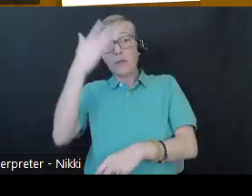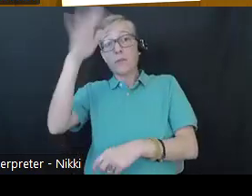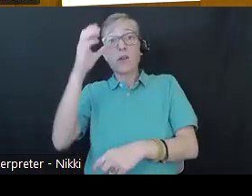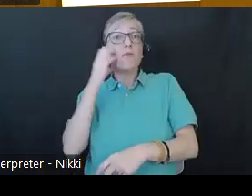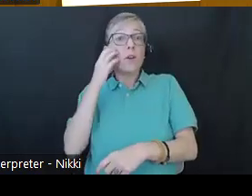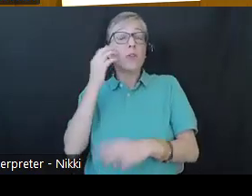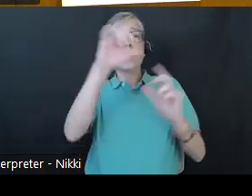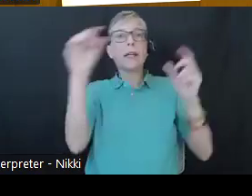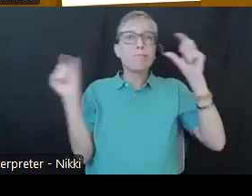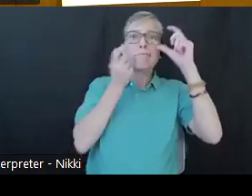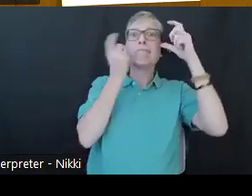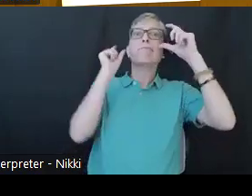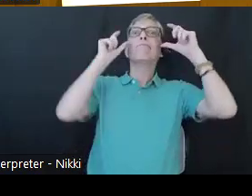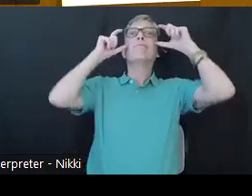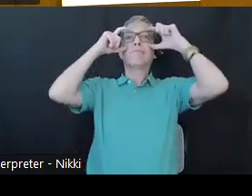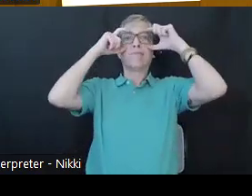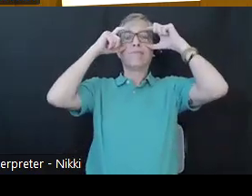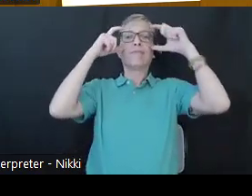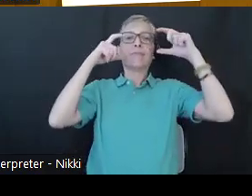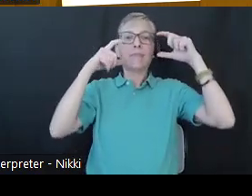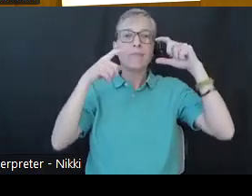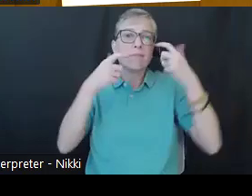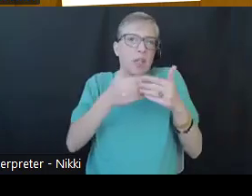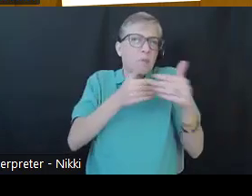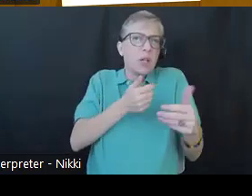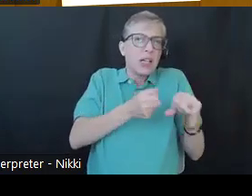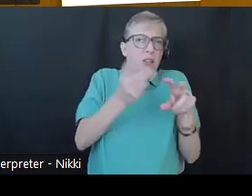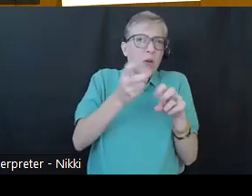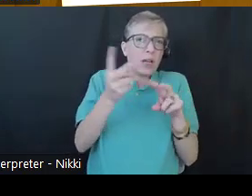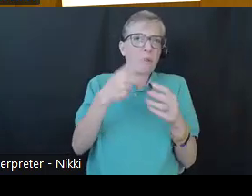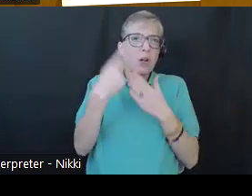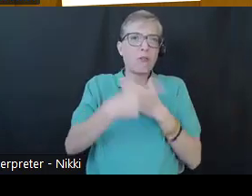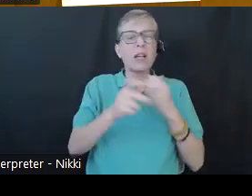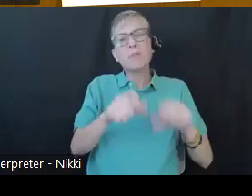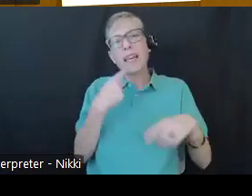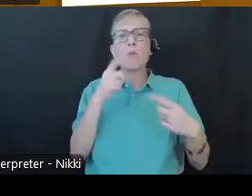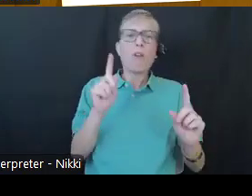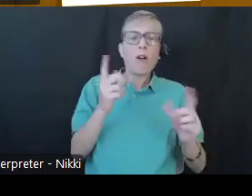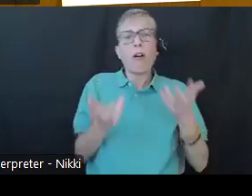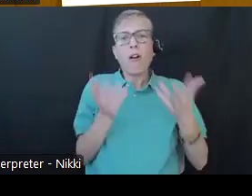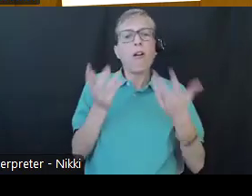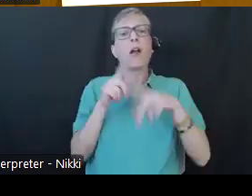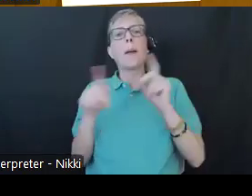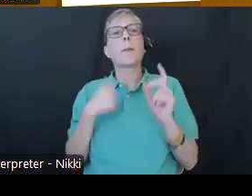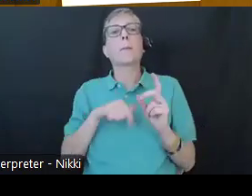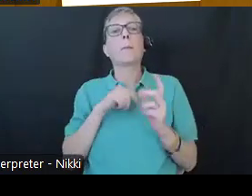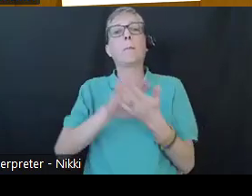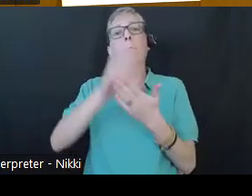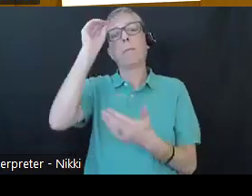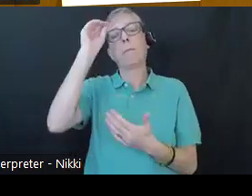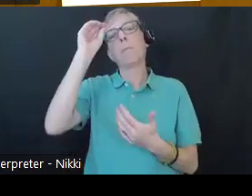preloaded programs, and it can work. But we also learned about there's some